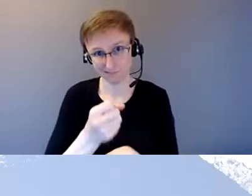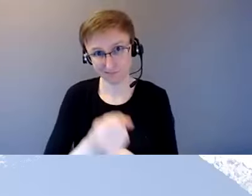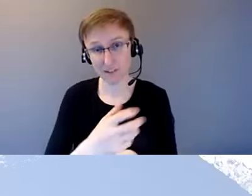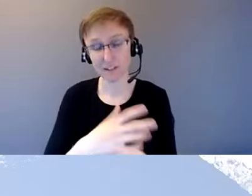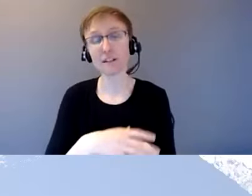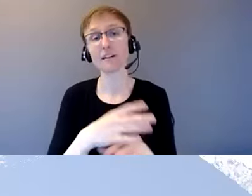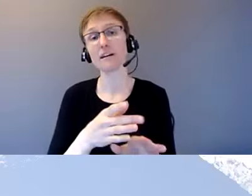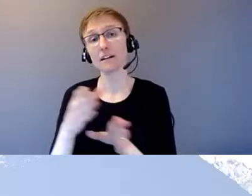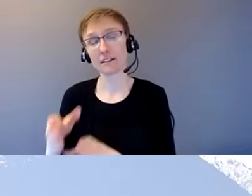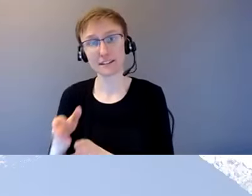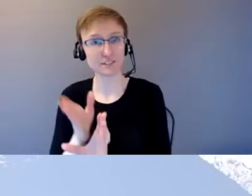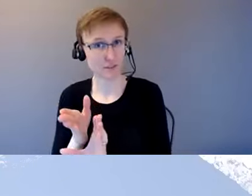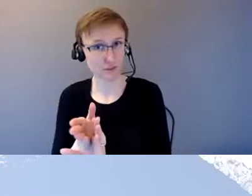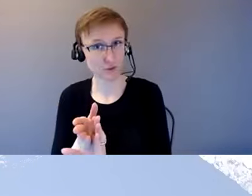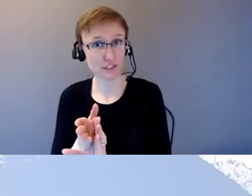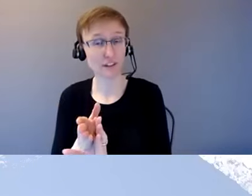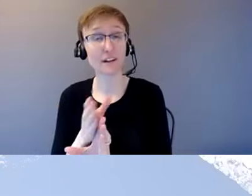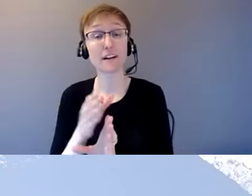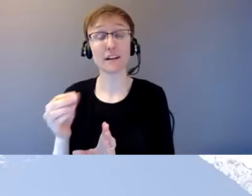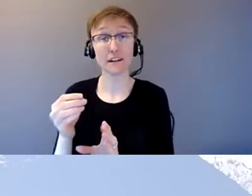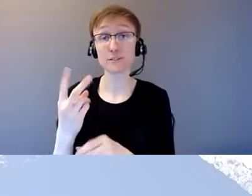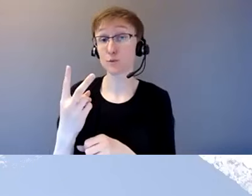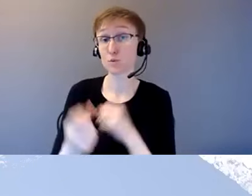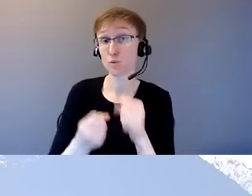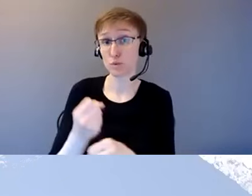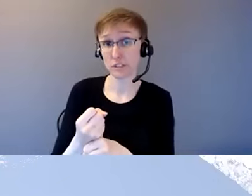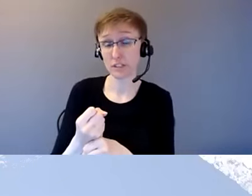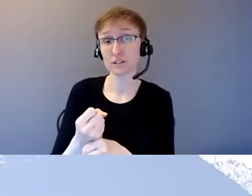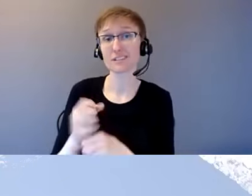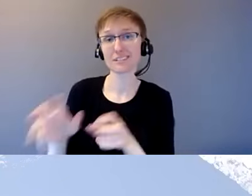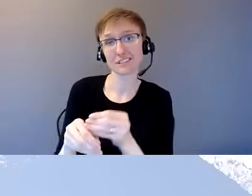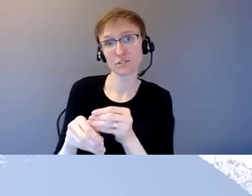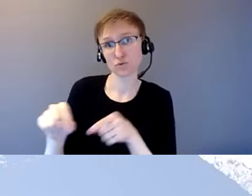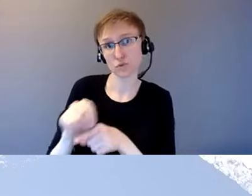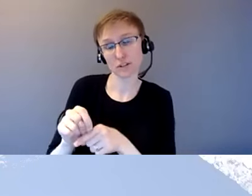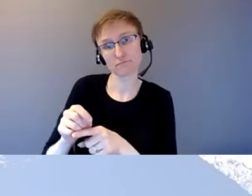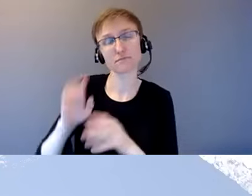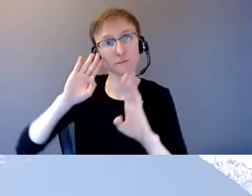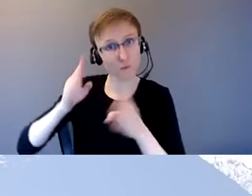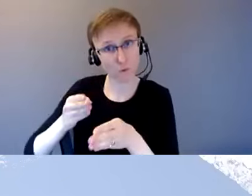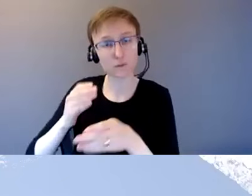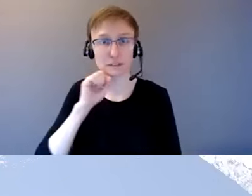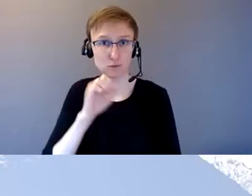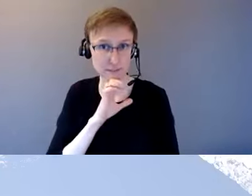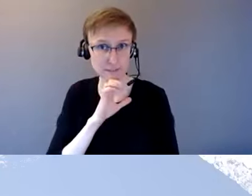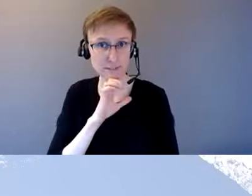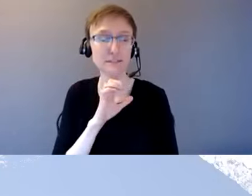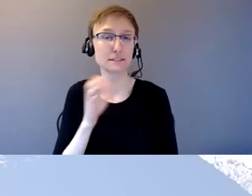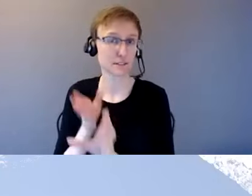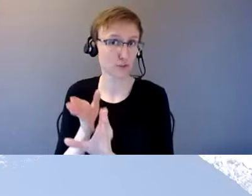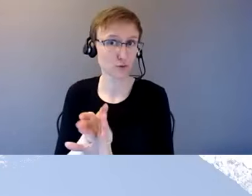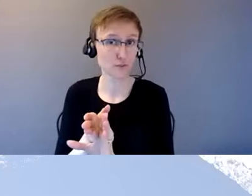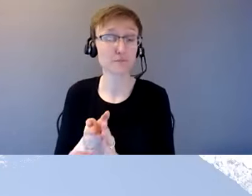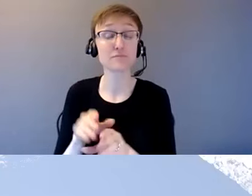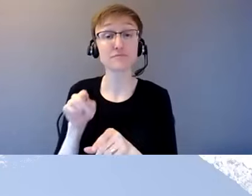that in geriatric psychiatry, which is a 2-year additional training program. And it's a training program